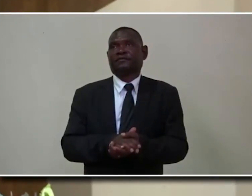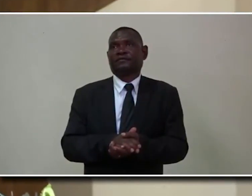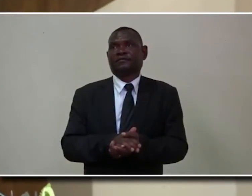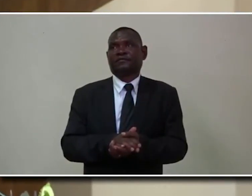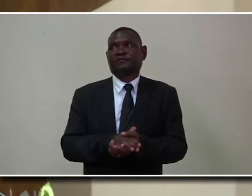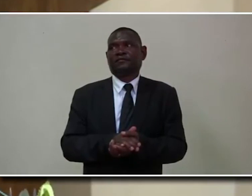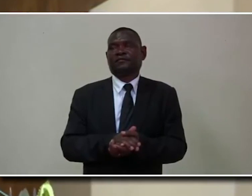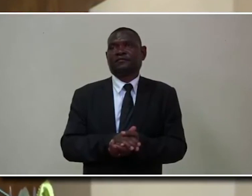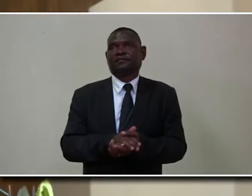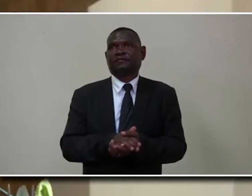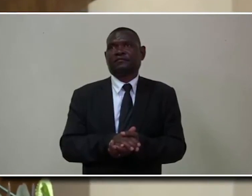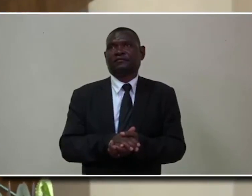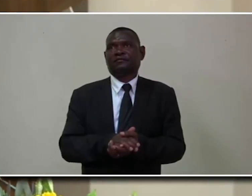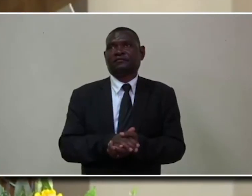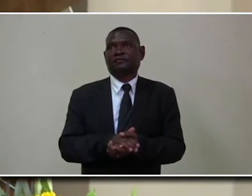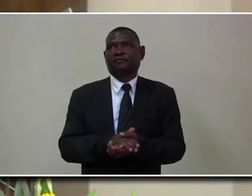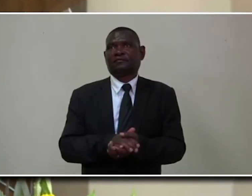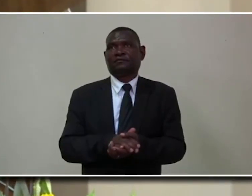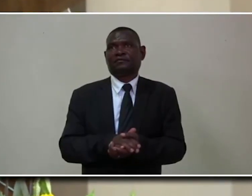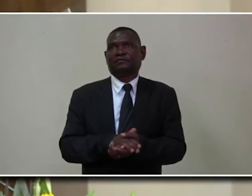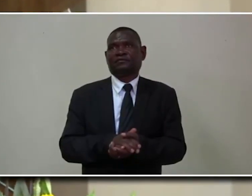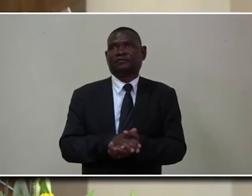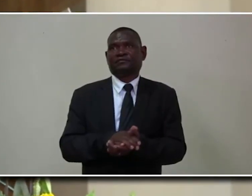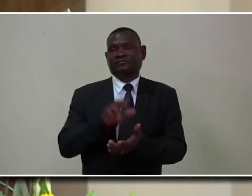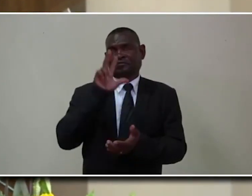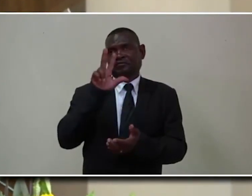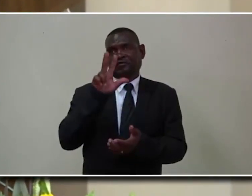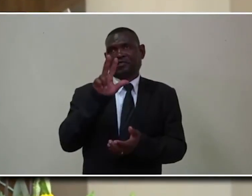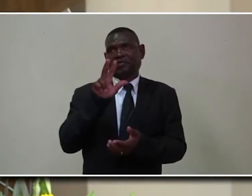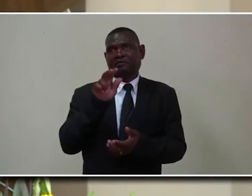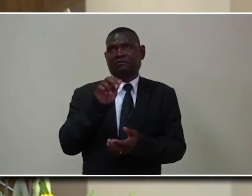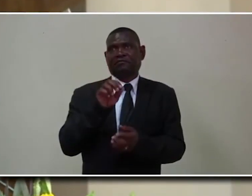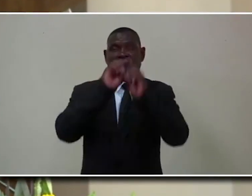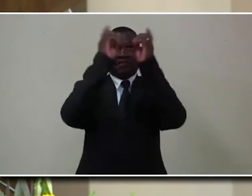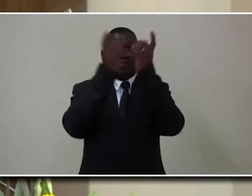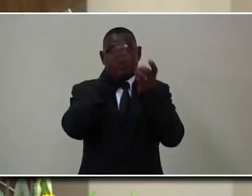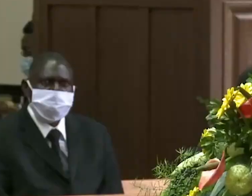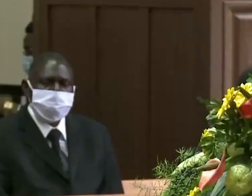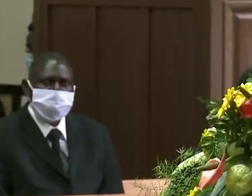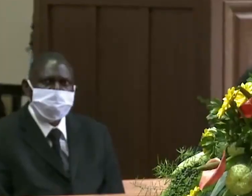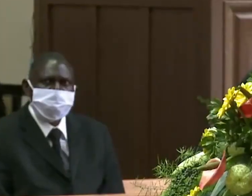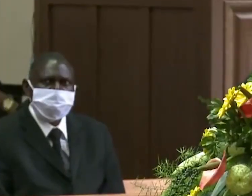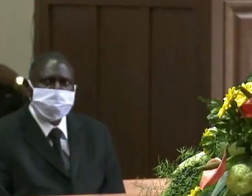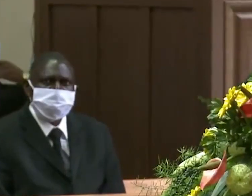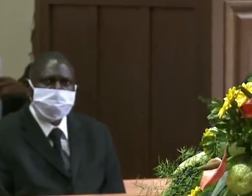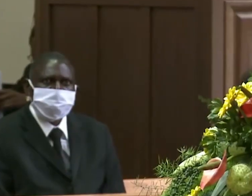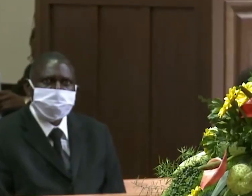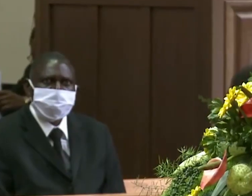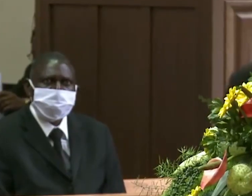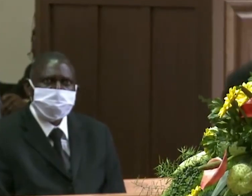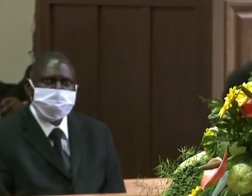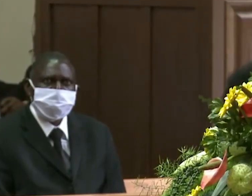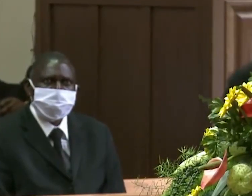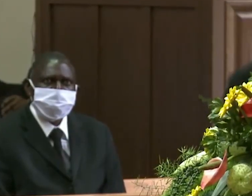atumwi omwe anakhala ndi kuyikidwa mpumulo. Three of them. Atatu. The disapostle Duncan Mfune.